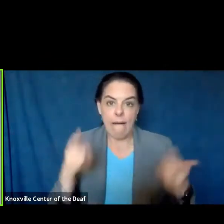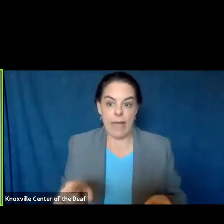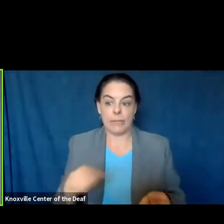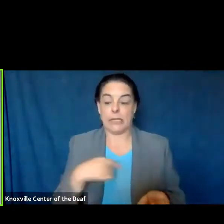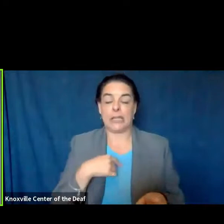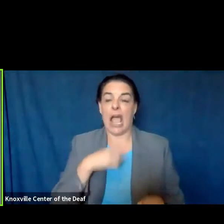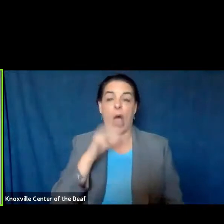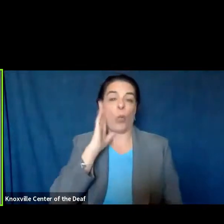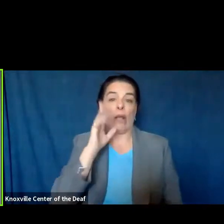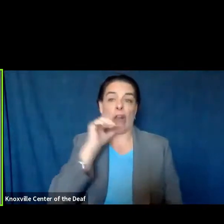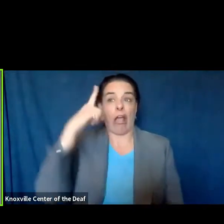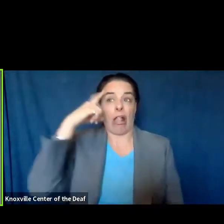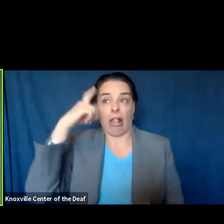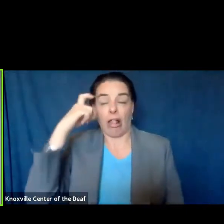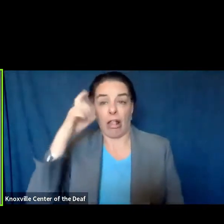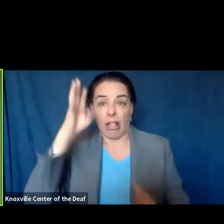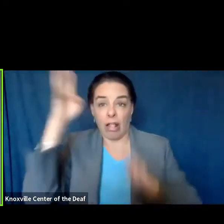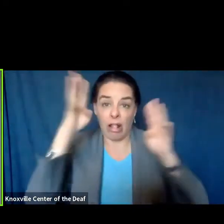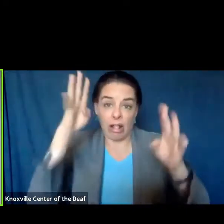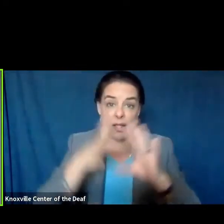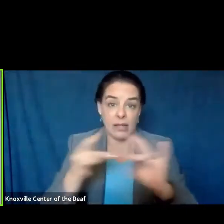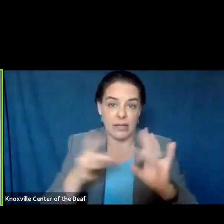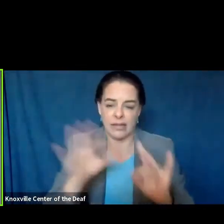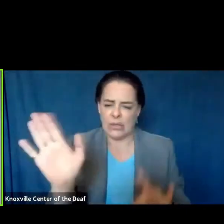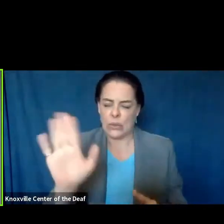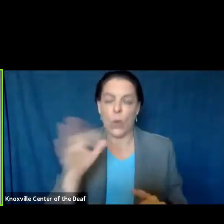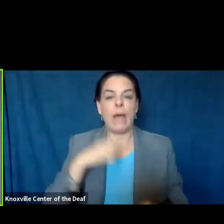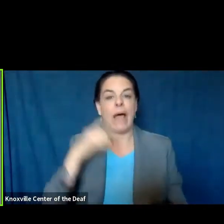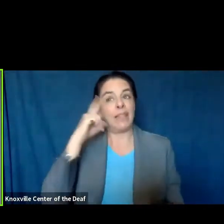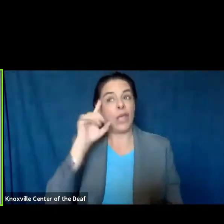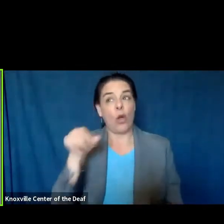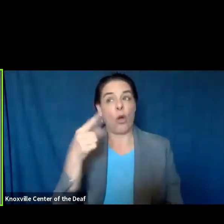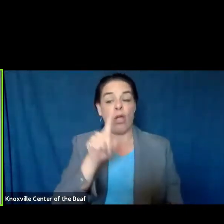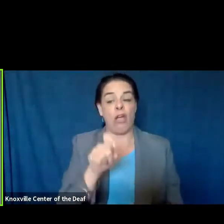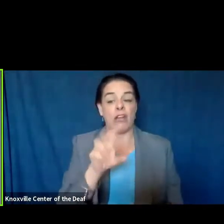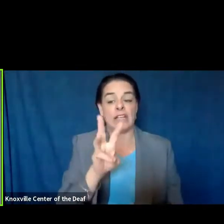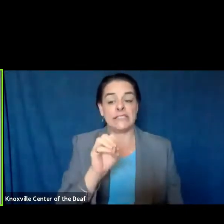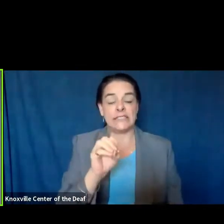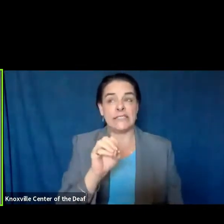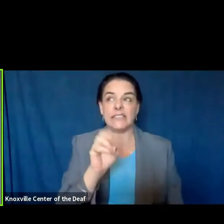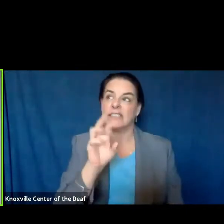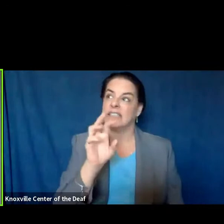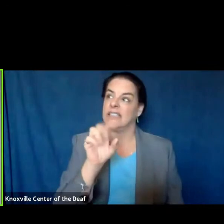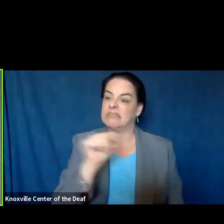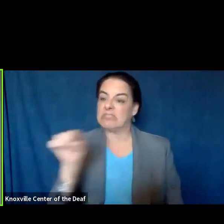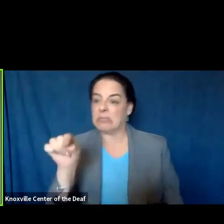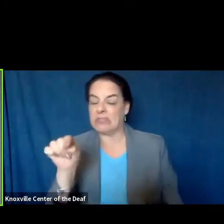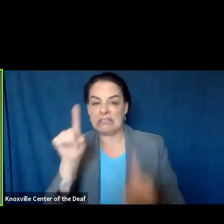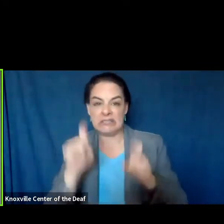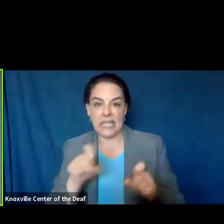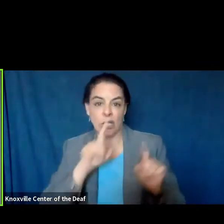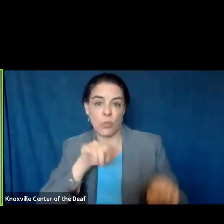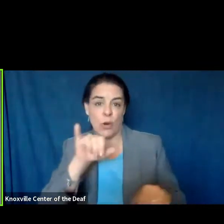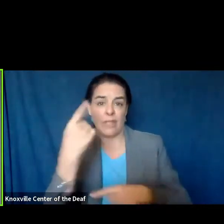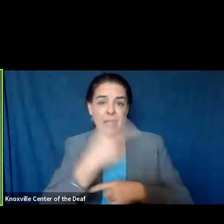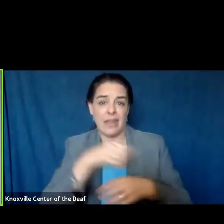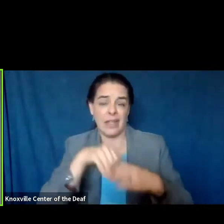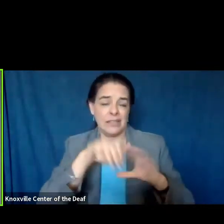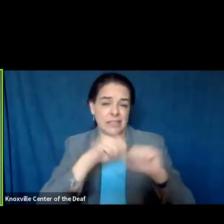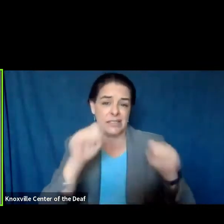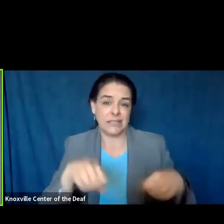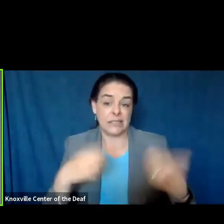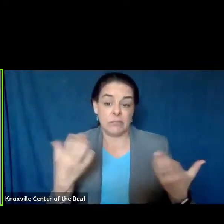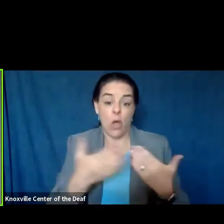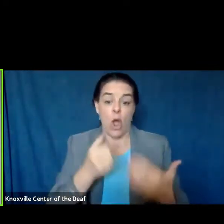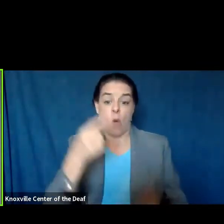to speculate, but I can say that I think there was only like 160 something tests that reported for Knox County that day in the system. And almost